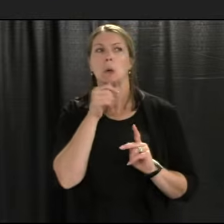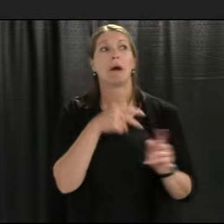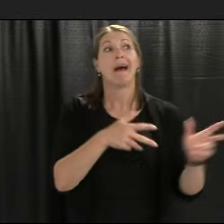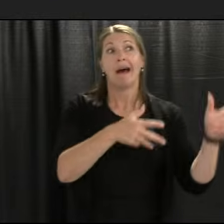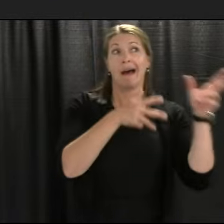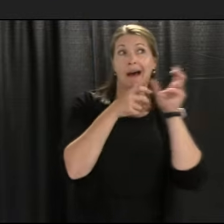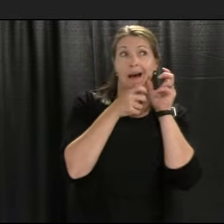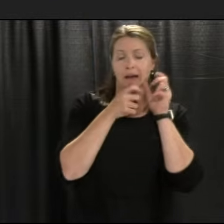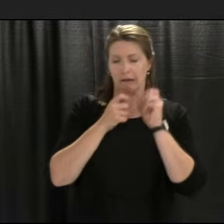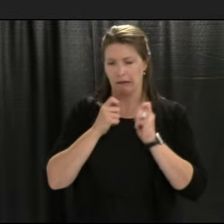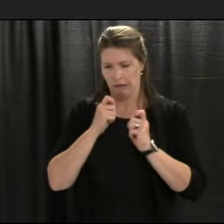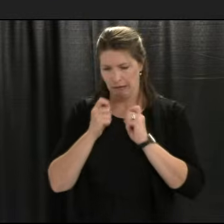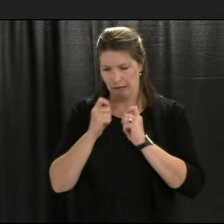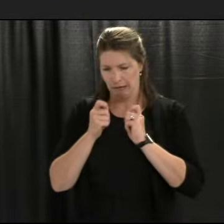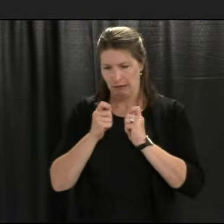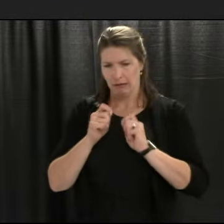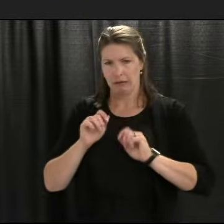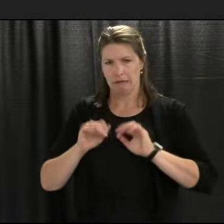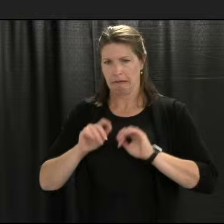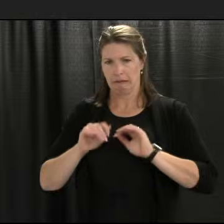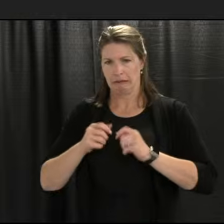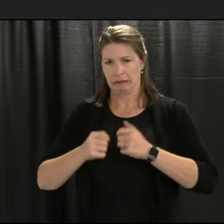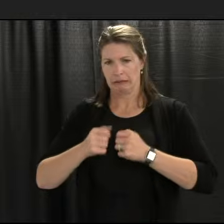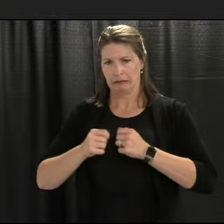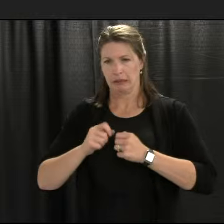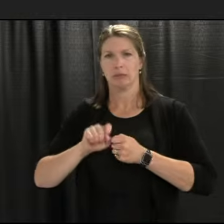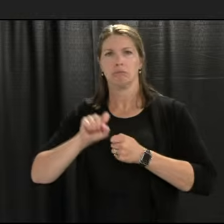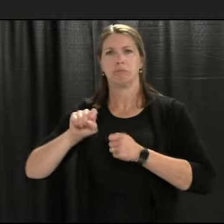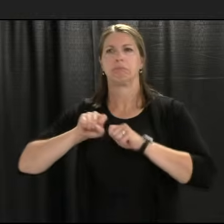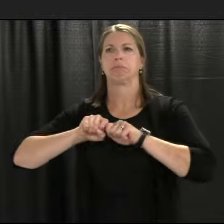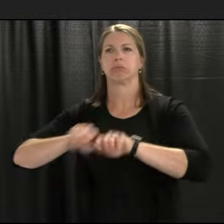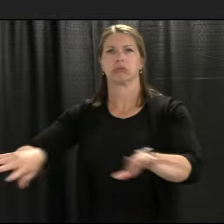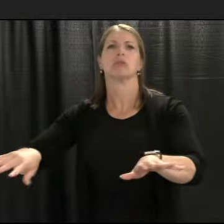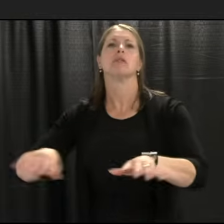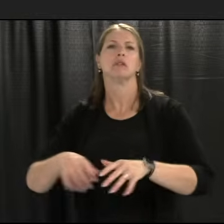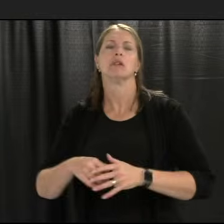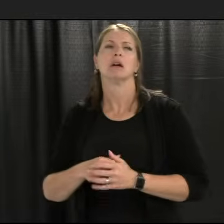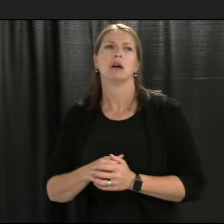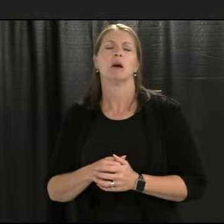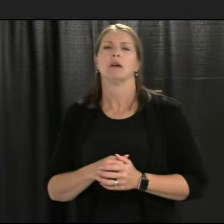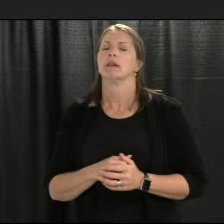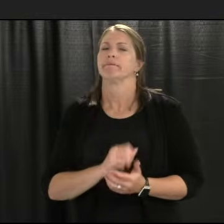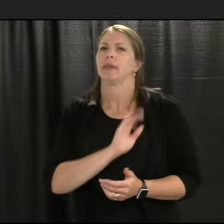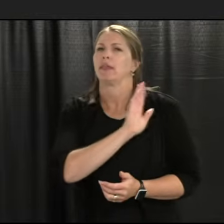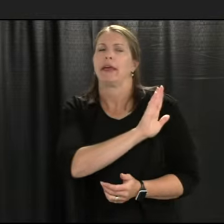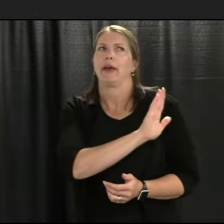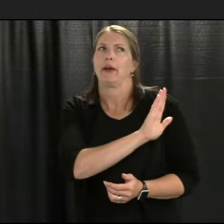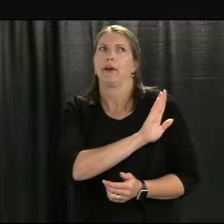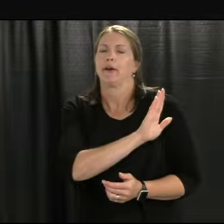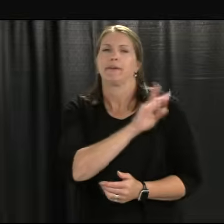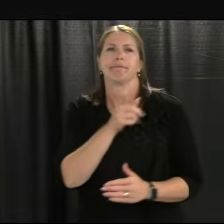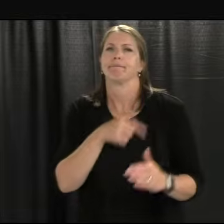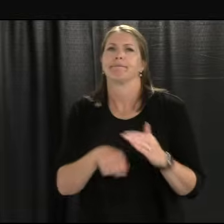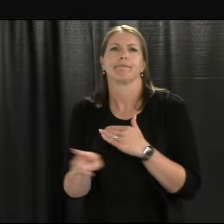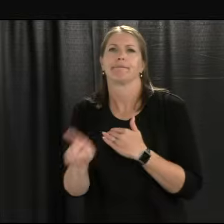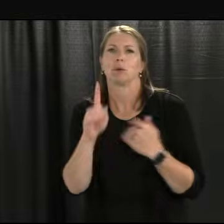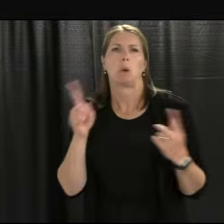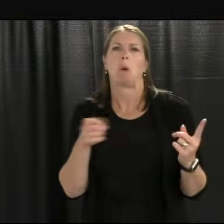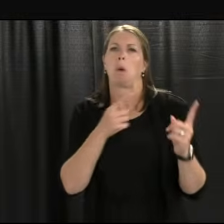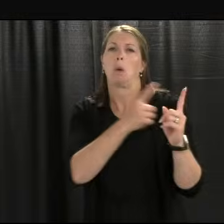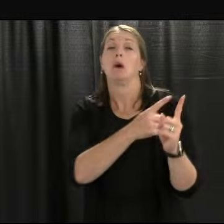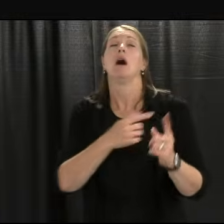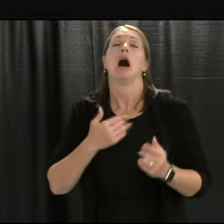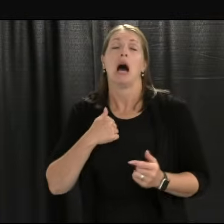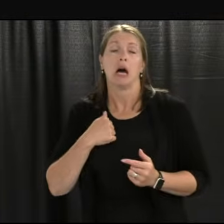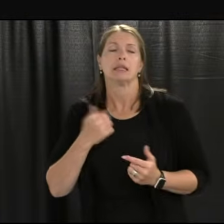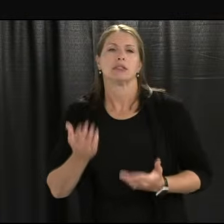information and in actual fact lying outright to achieve their own ends. I would suggest you rely on